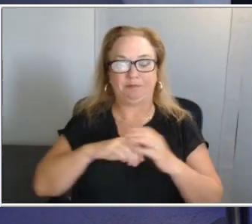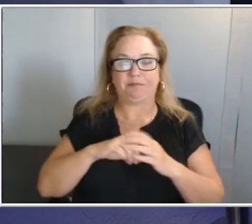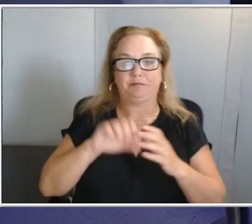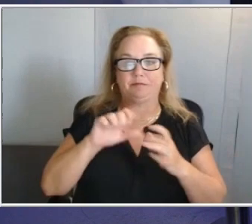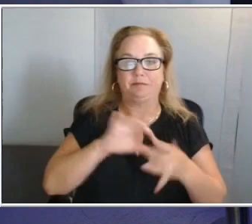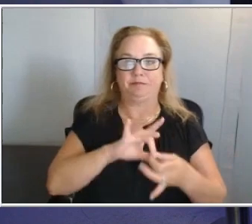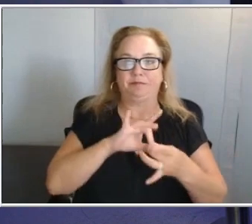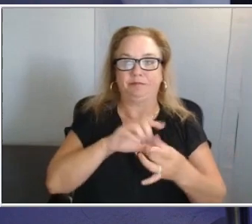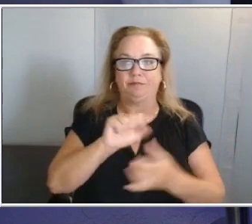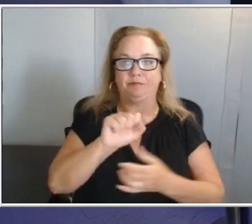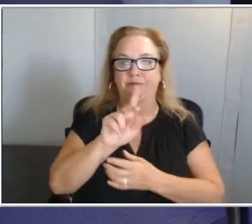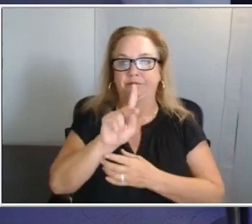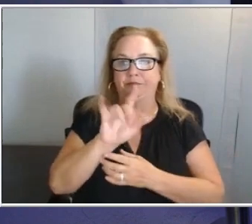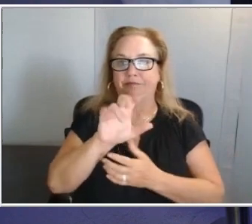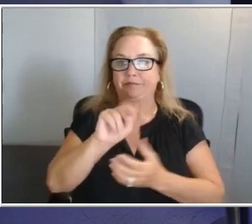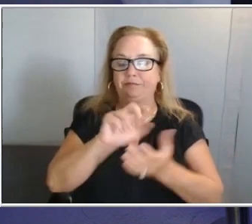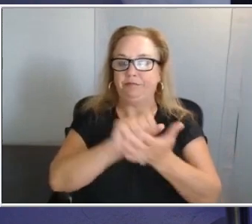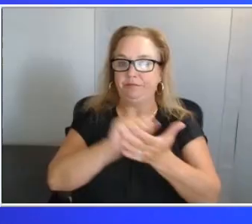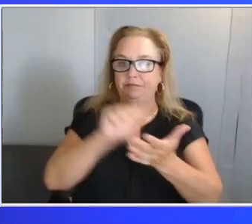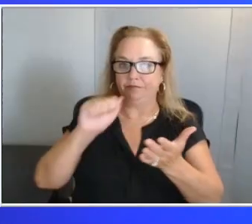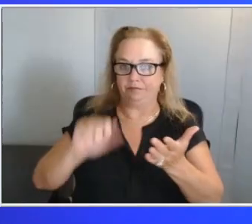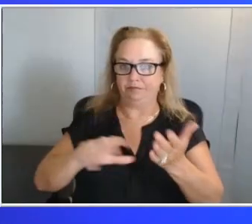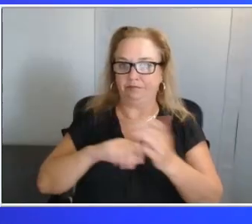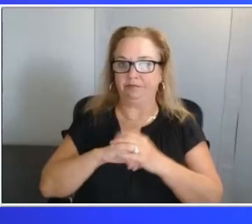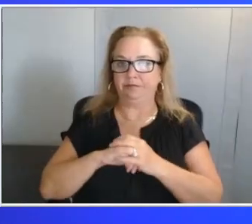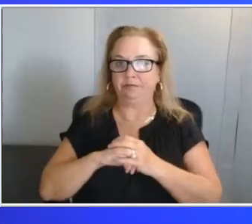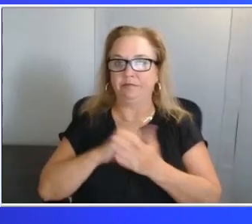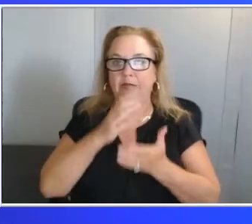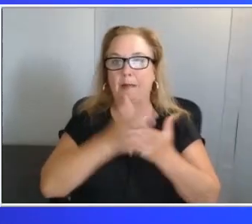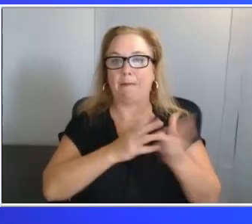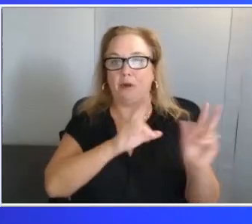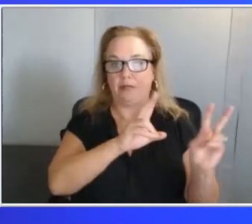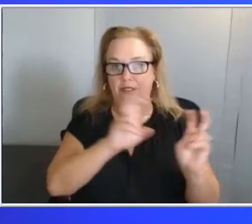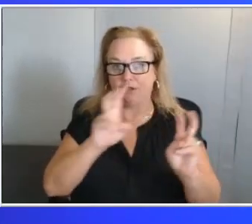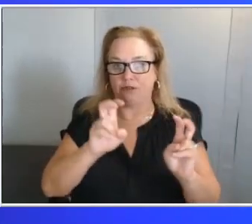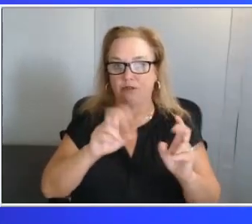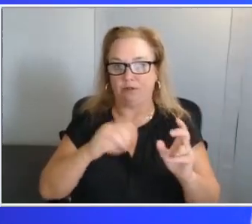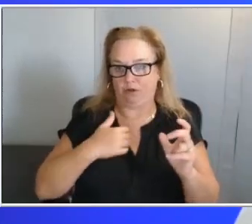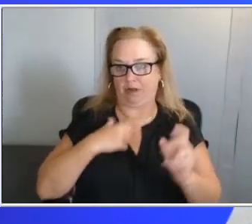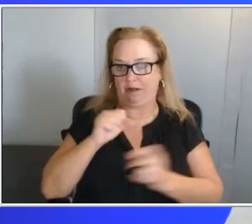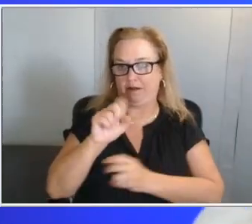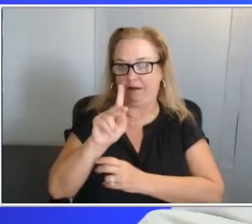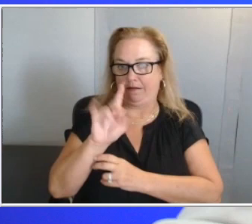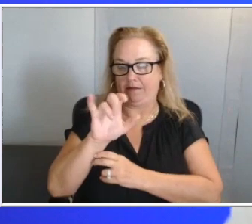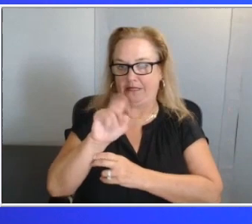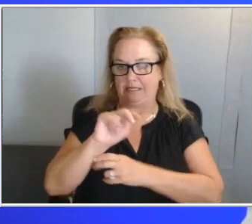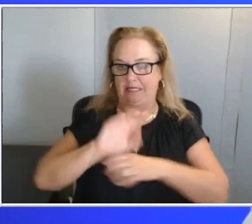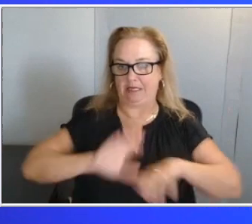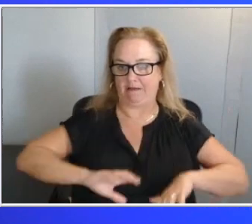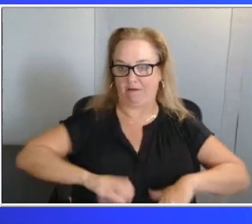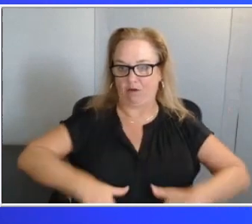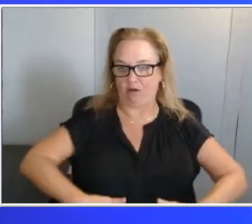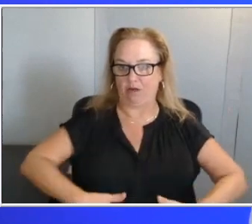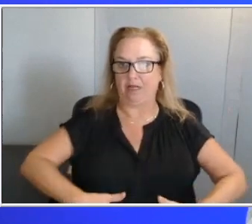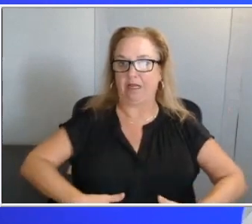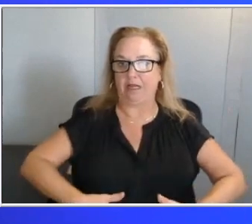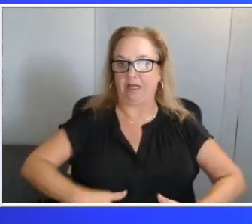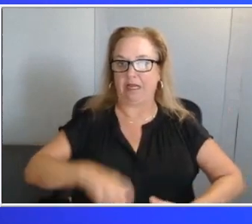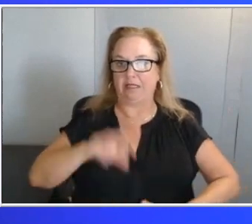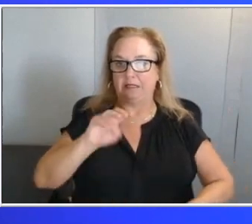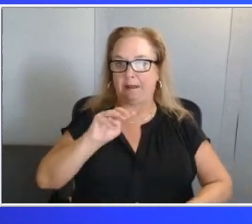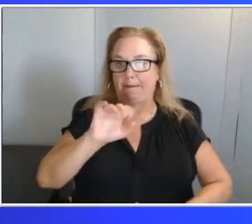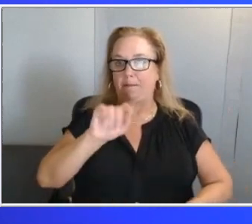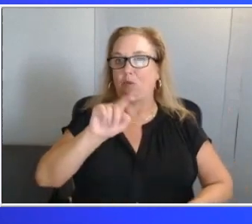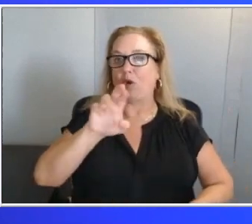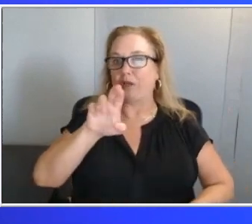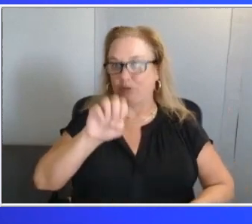skin removal surgery? Well, part of the issue as well is that when you have the skin folding over, it has a lot of extra moisture, and so that